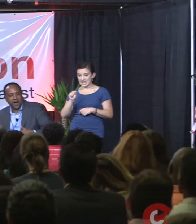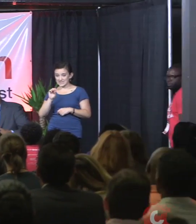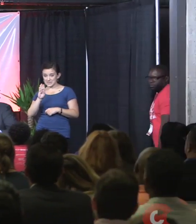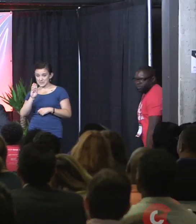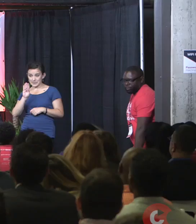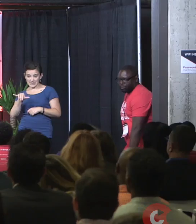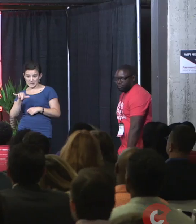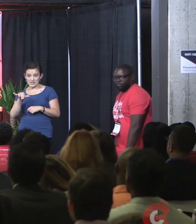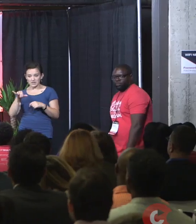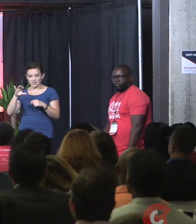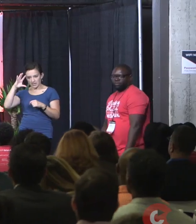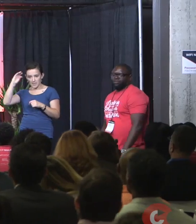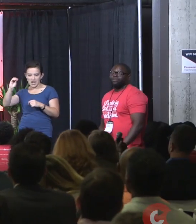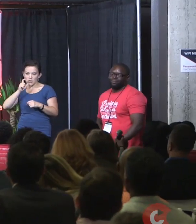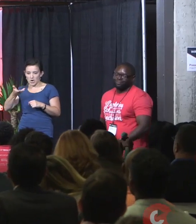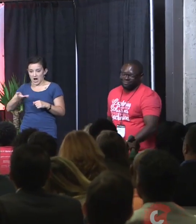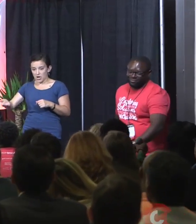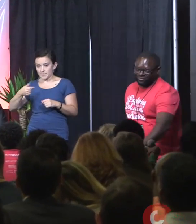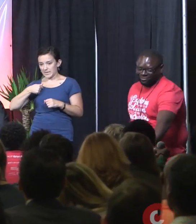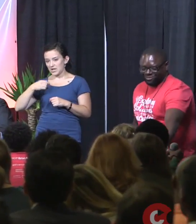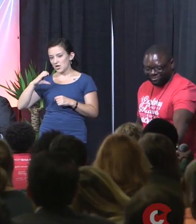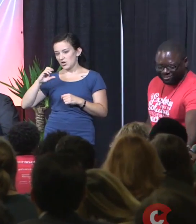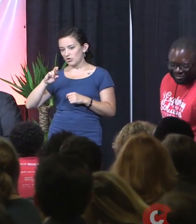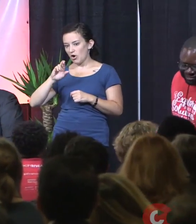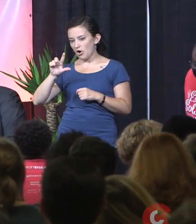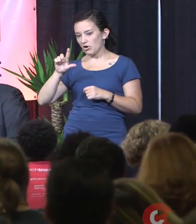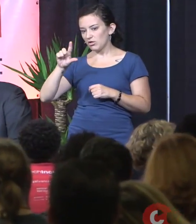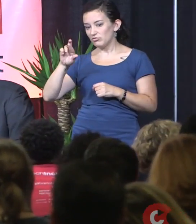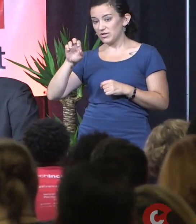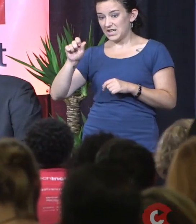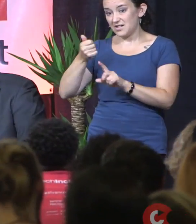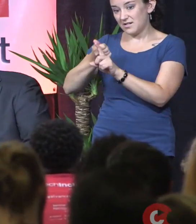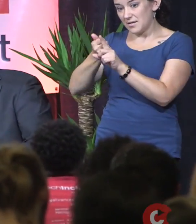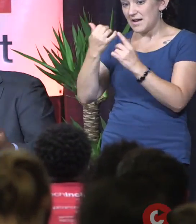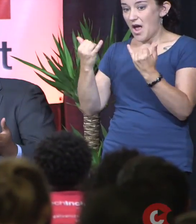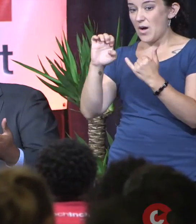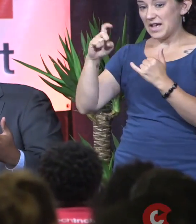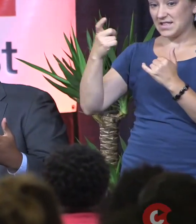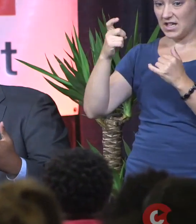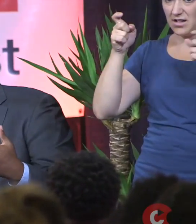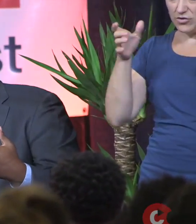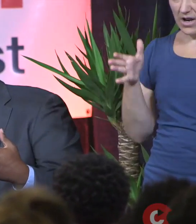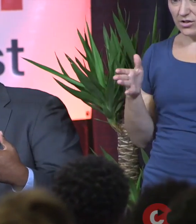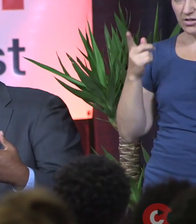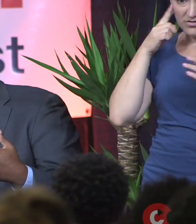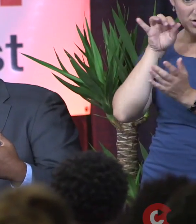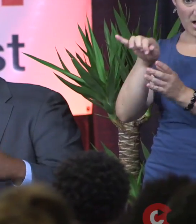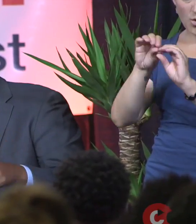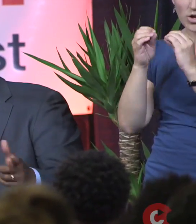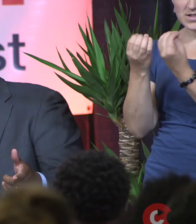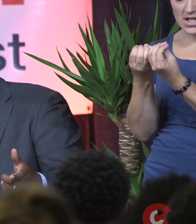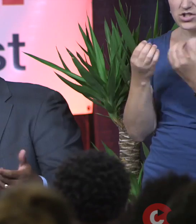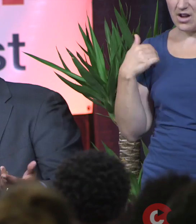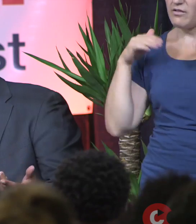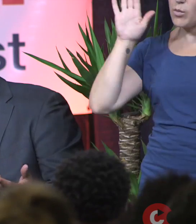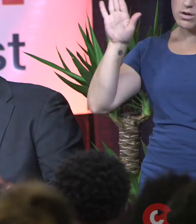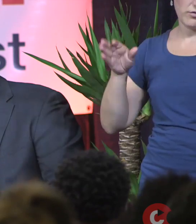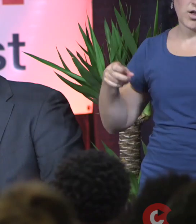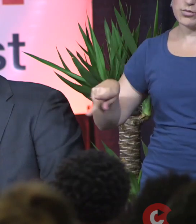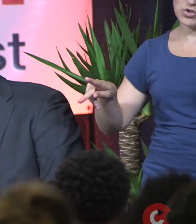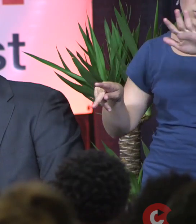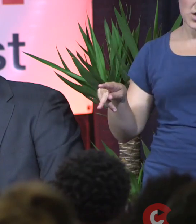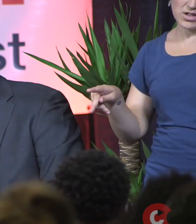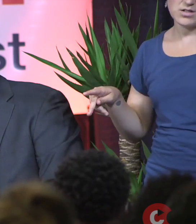guy who actually hired me, Carl Reed, is now executive director for NSBE. So there's great opportunity, I